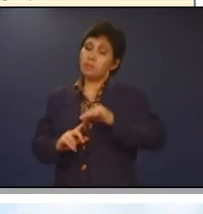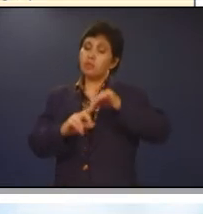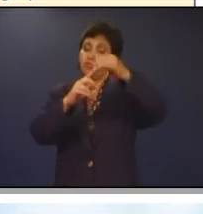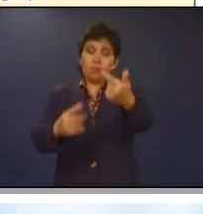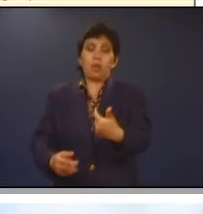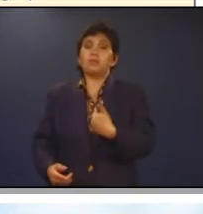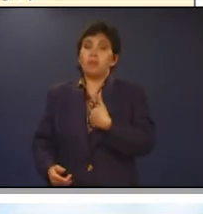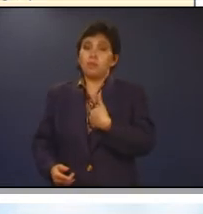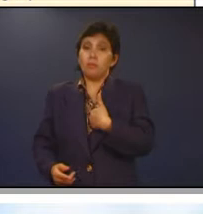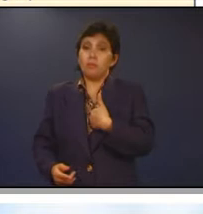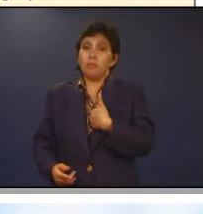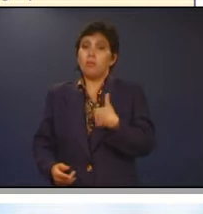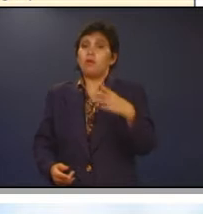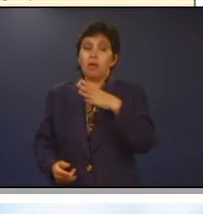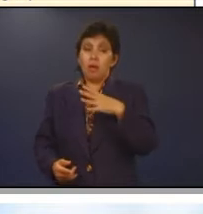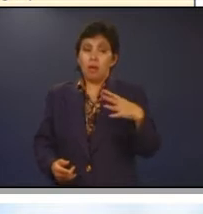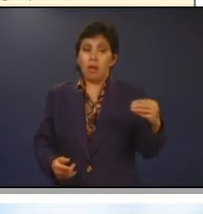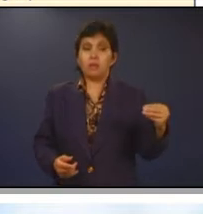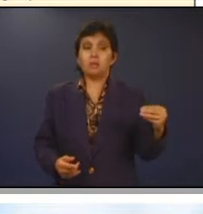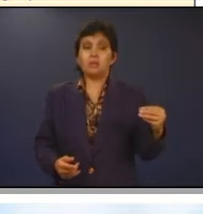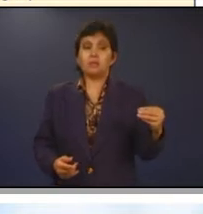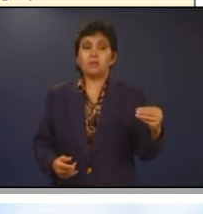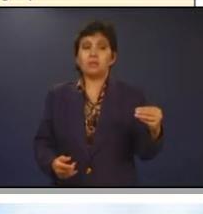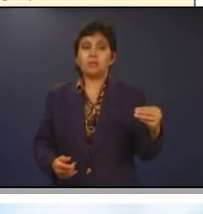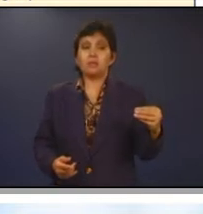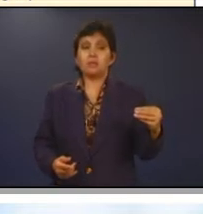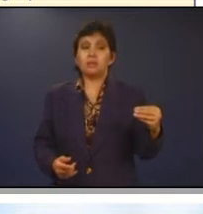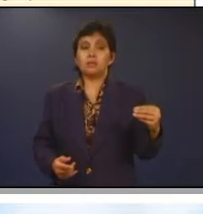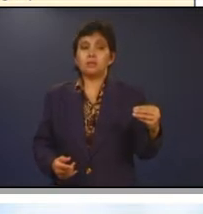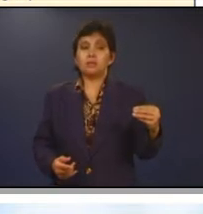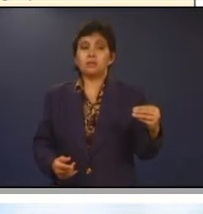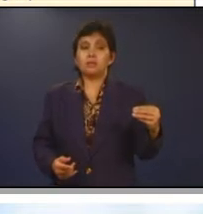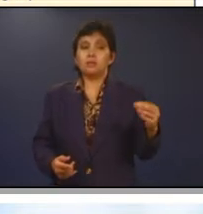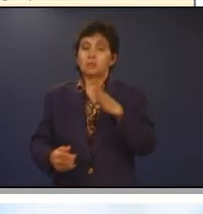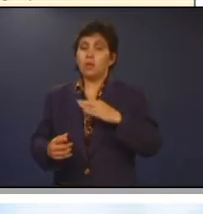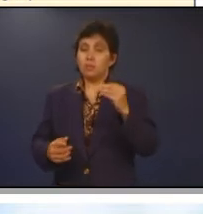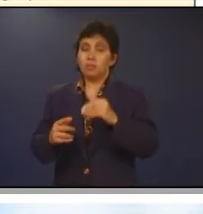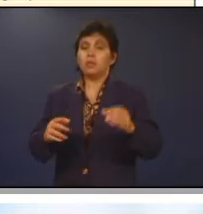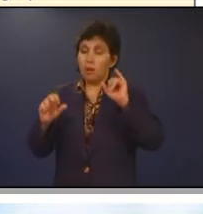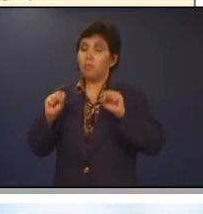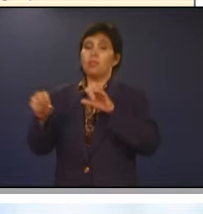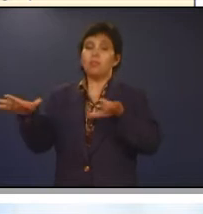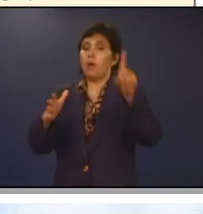I'm special myself. Yep. Preference for egalitarianism,